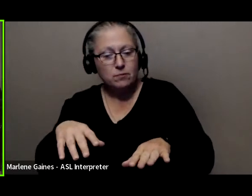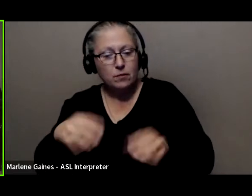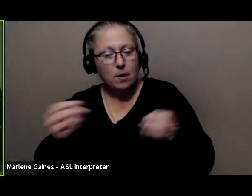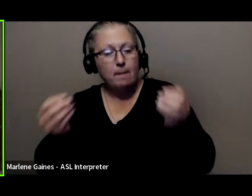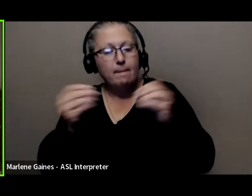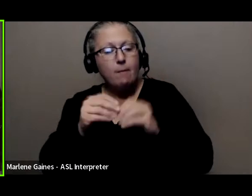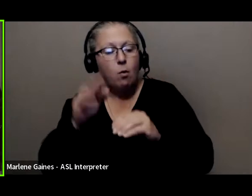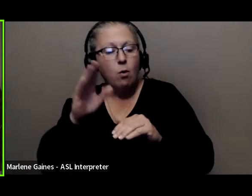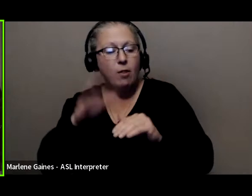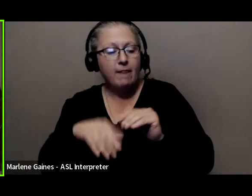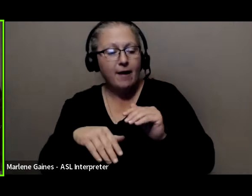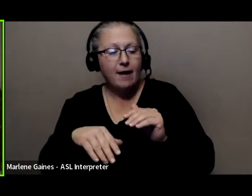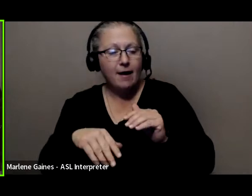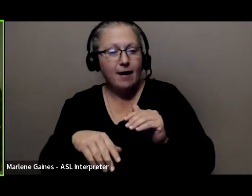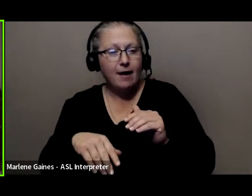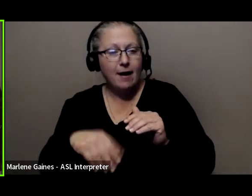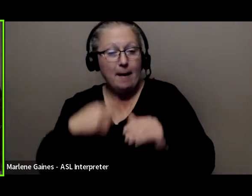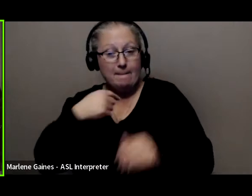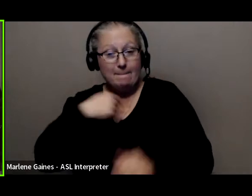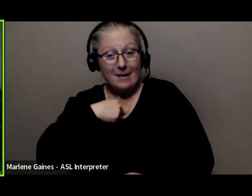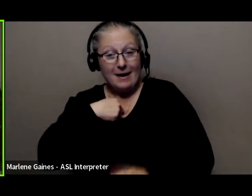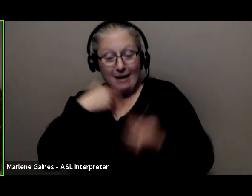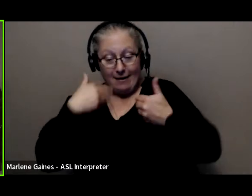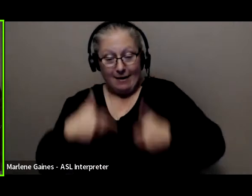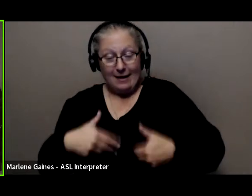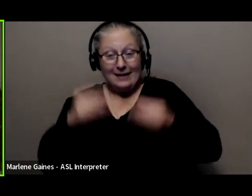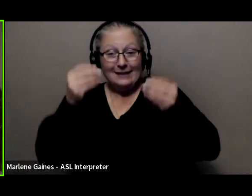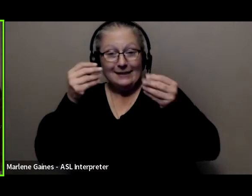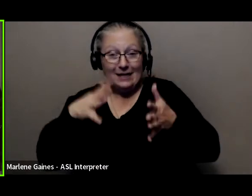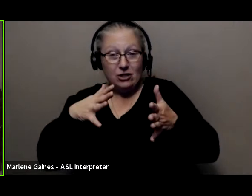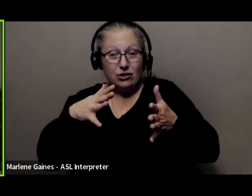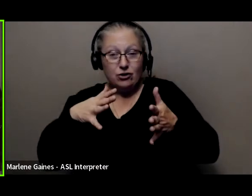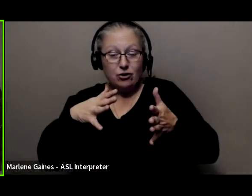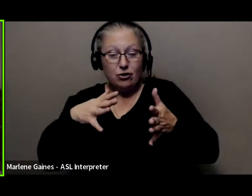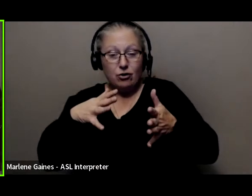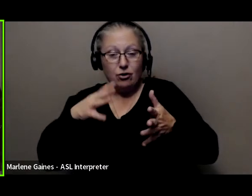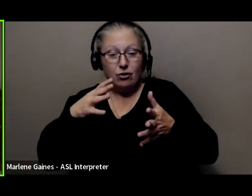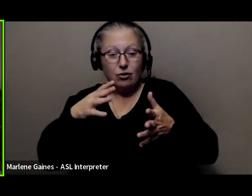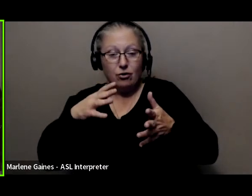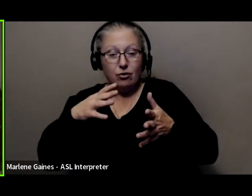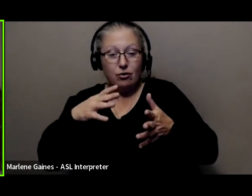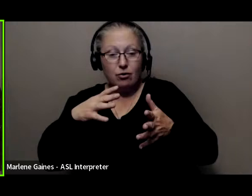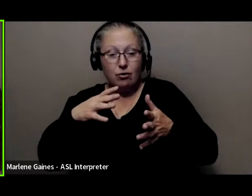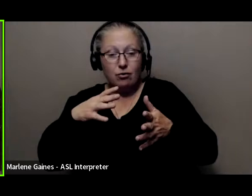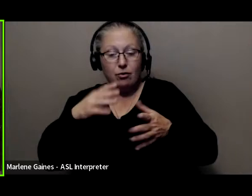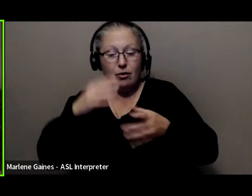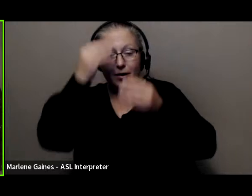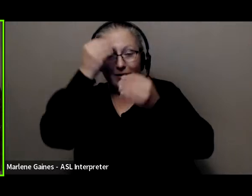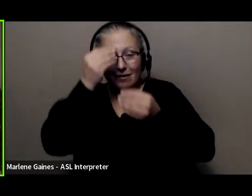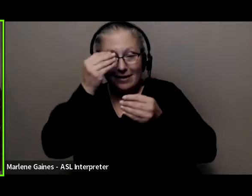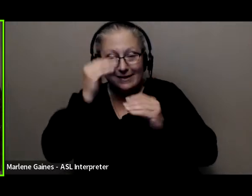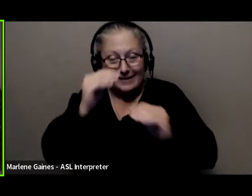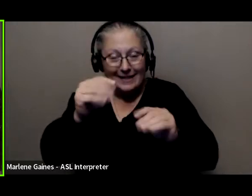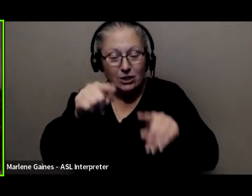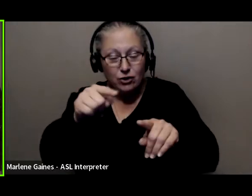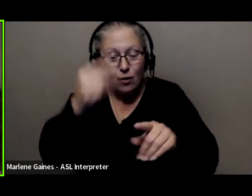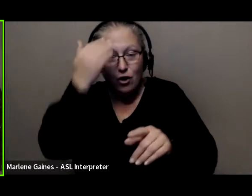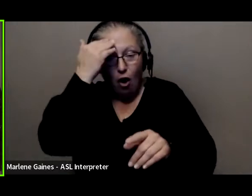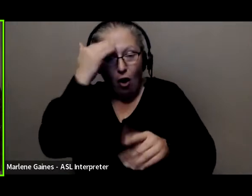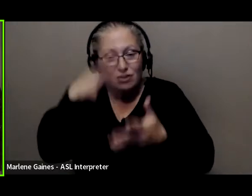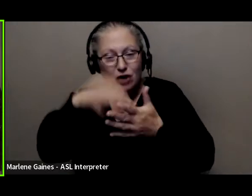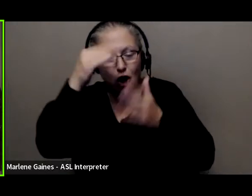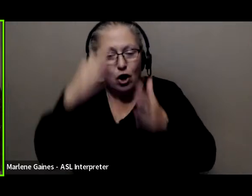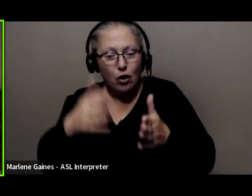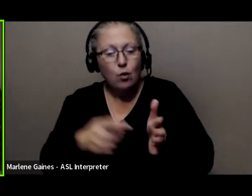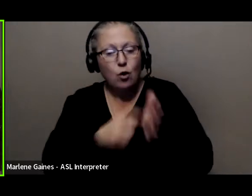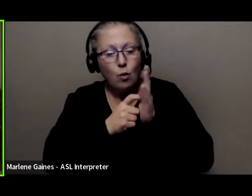more than me as a teacher transmitting knowledge to you as the learner. It requires